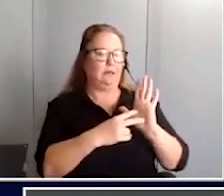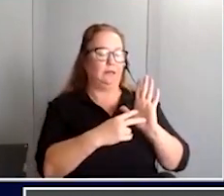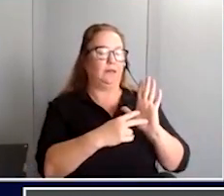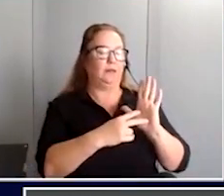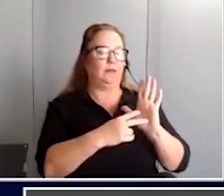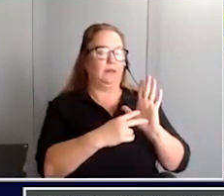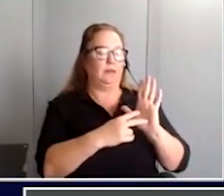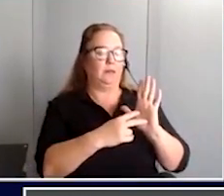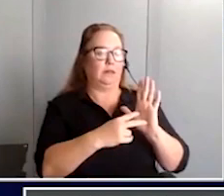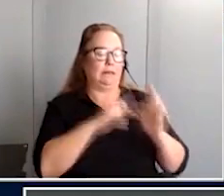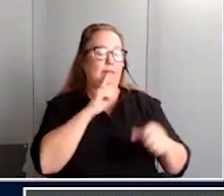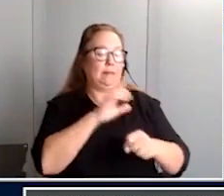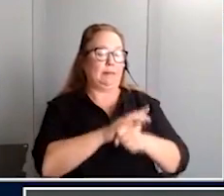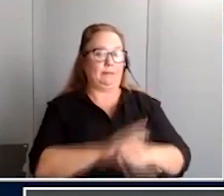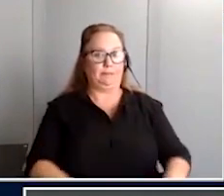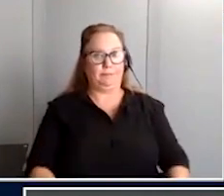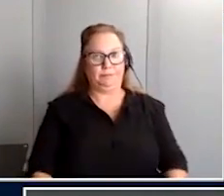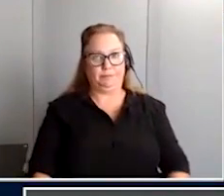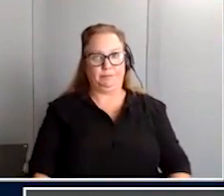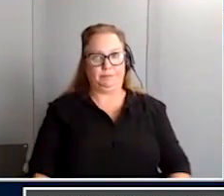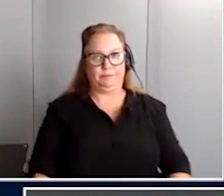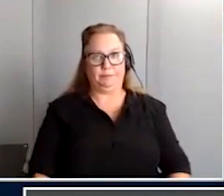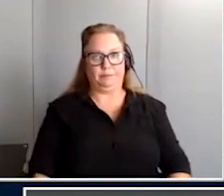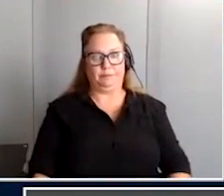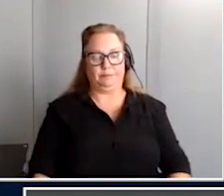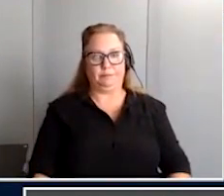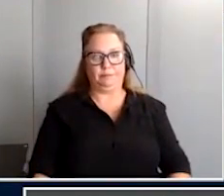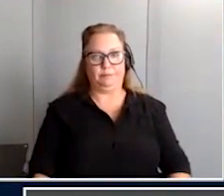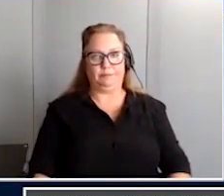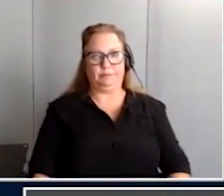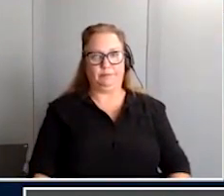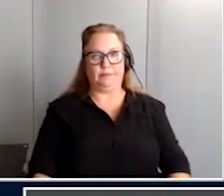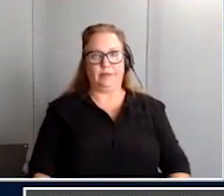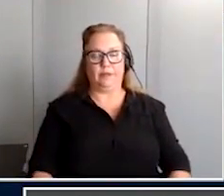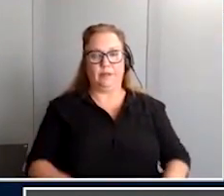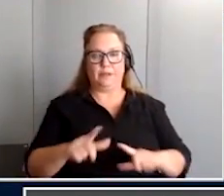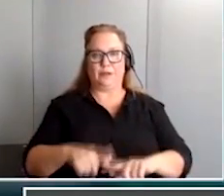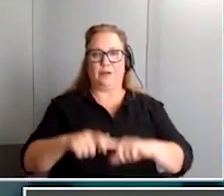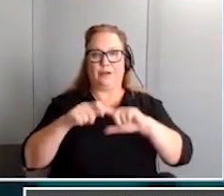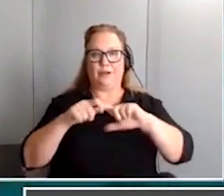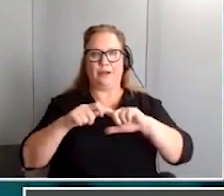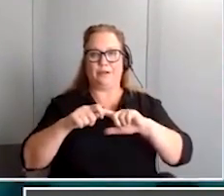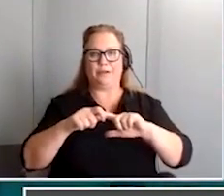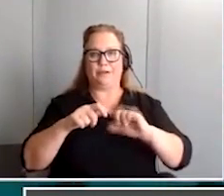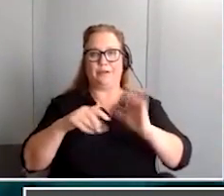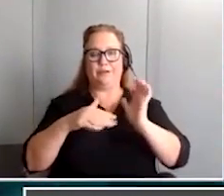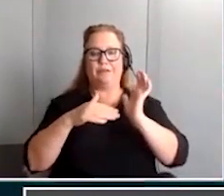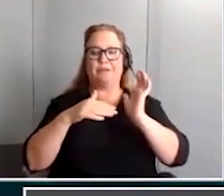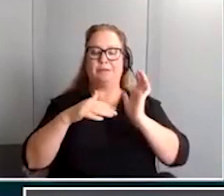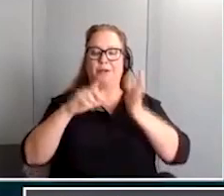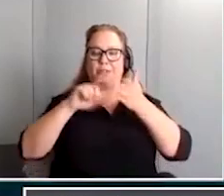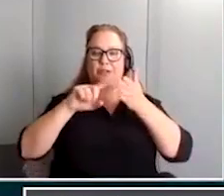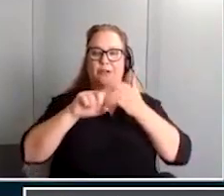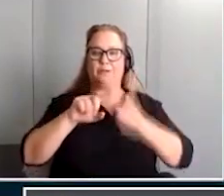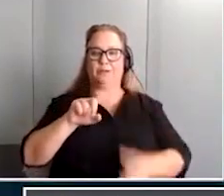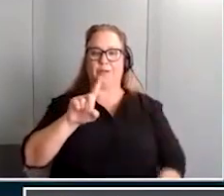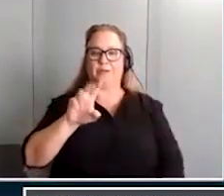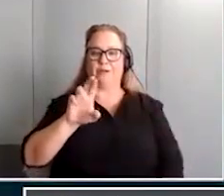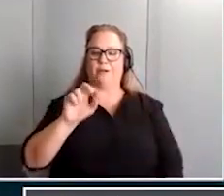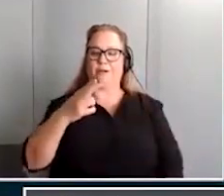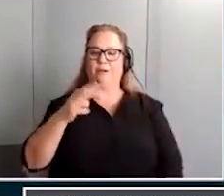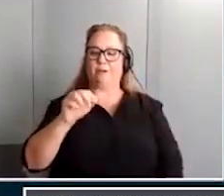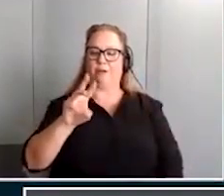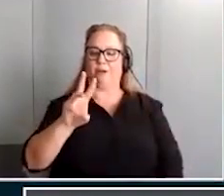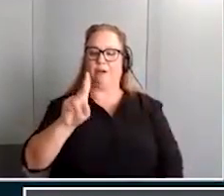and commitment. Mm-hmm. All right. All of our guests, table your thoughts for one moment. We're going to check in with Dr. Dana Hawkinson, Medical Director of Infection Prevention